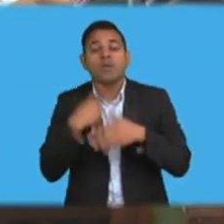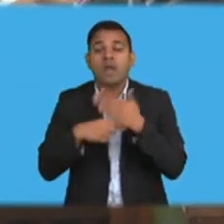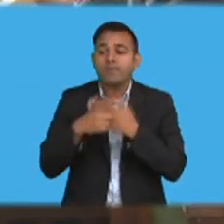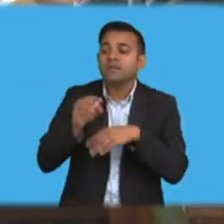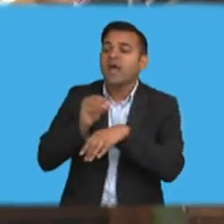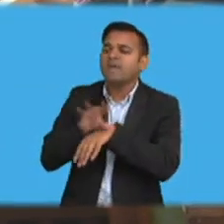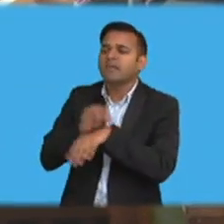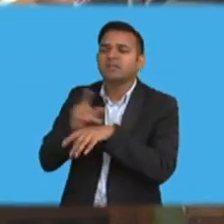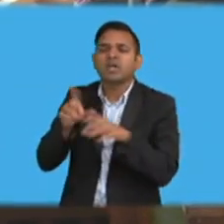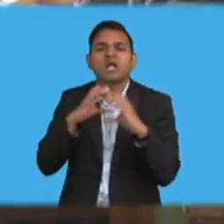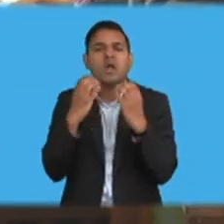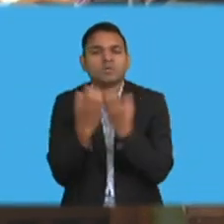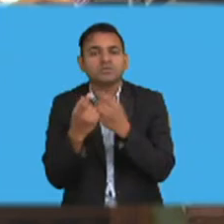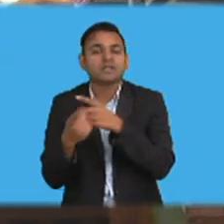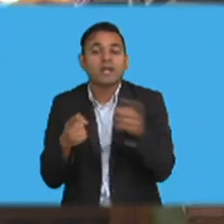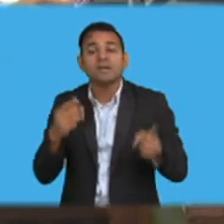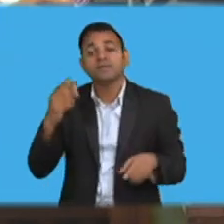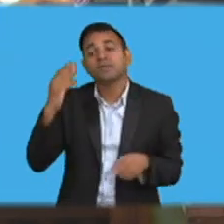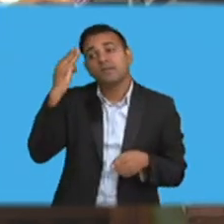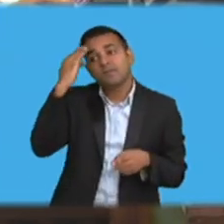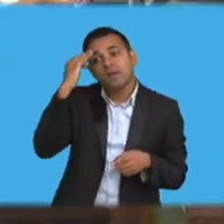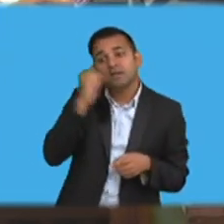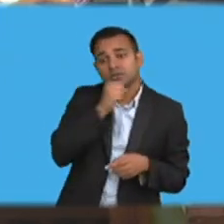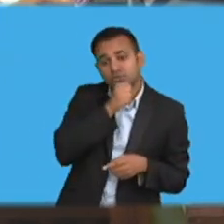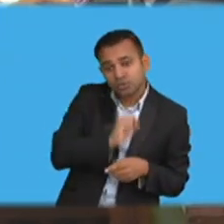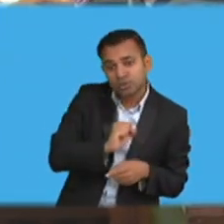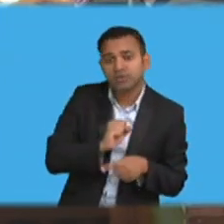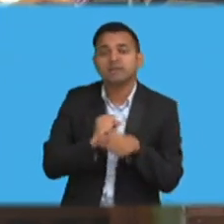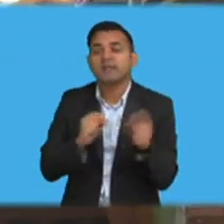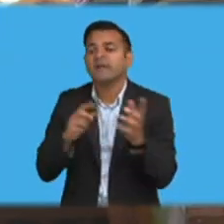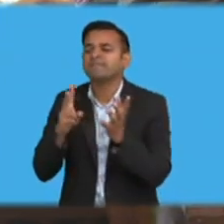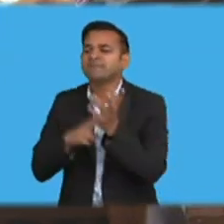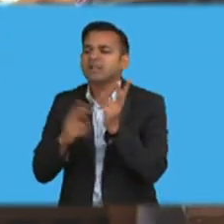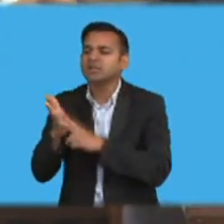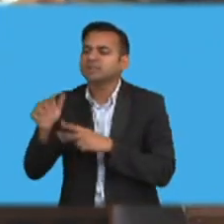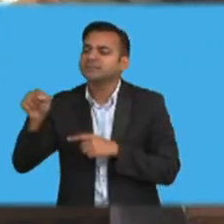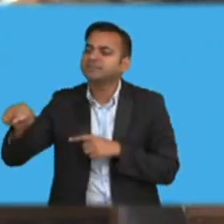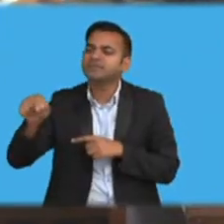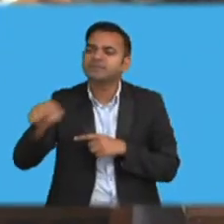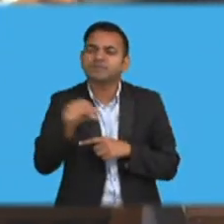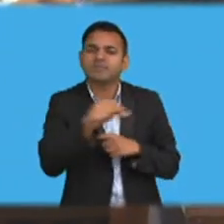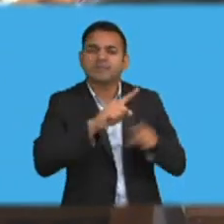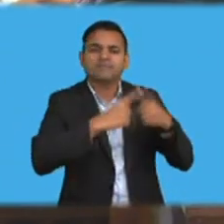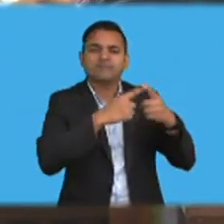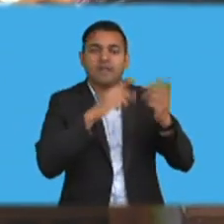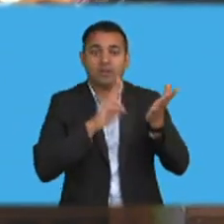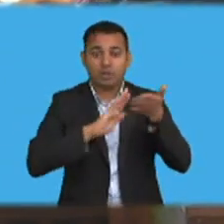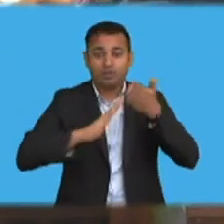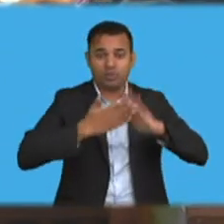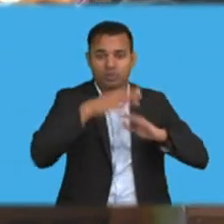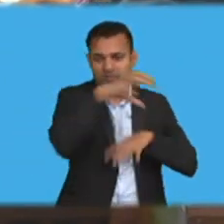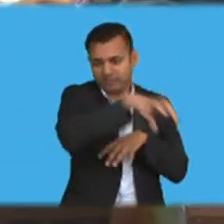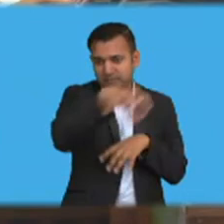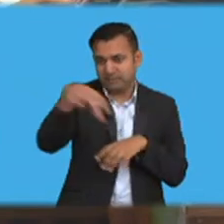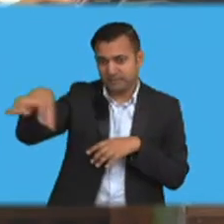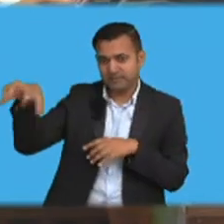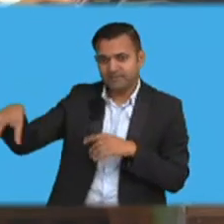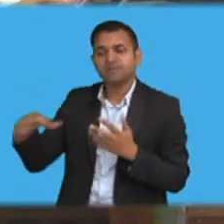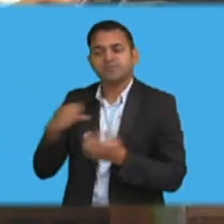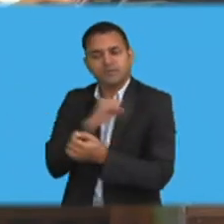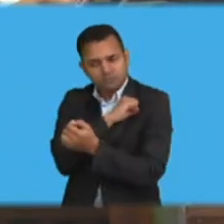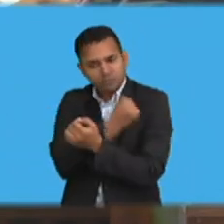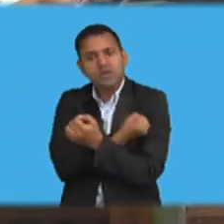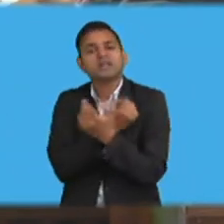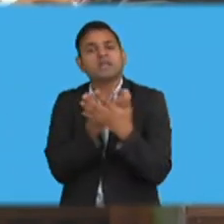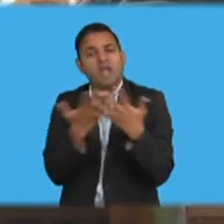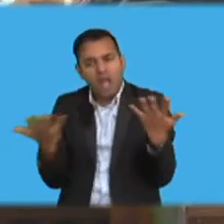corps, in villages and informal settlements will be empowered under the search and rescue manual to initiate